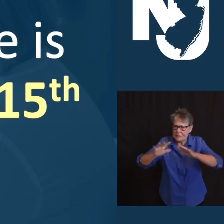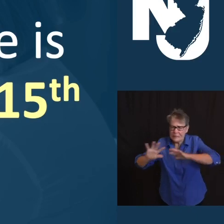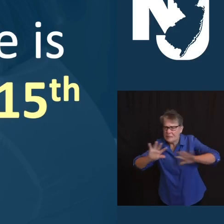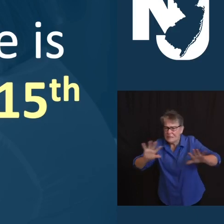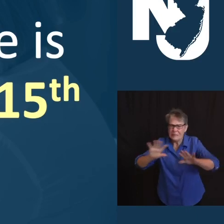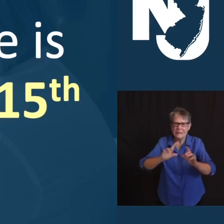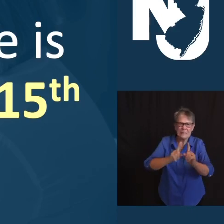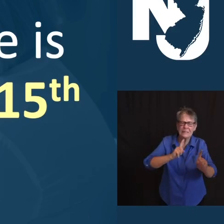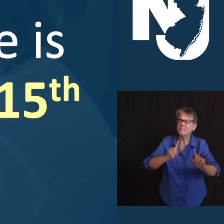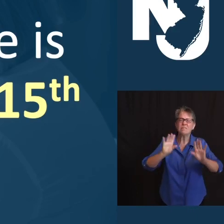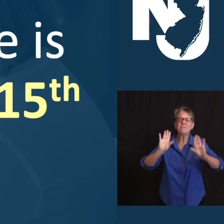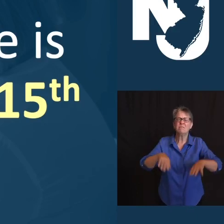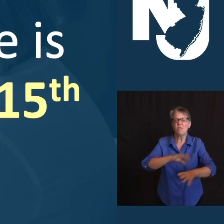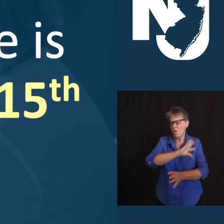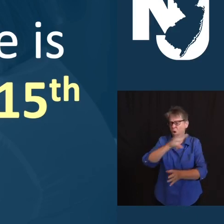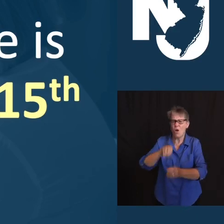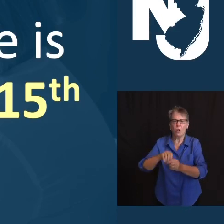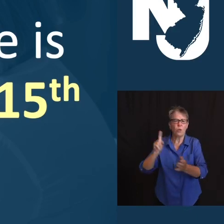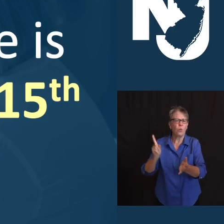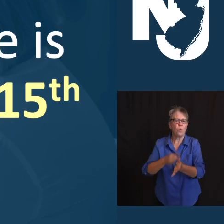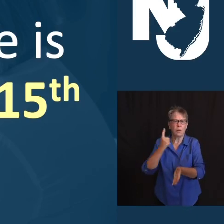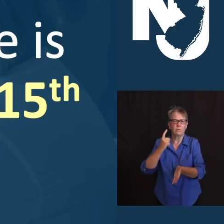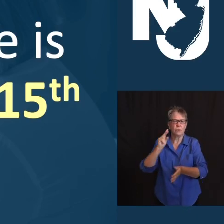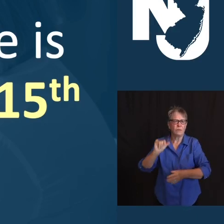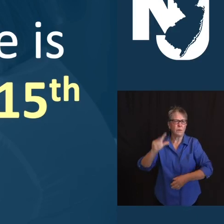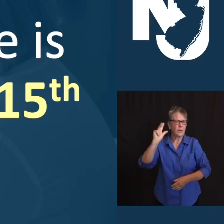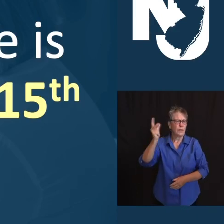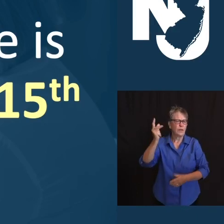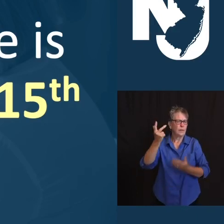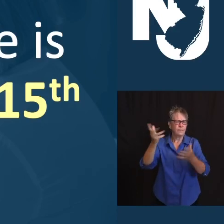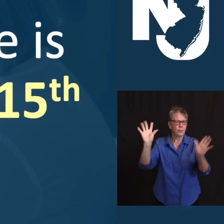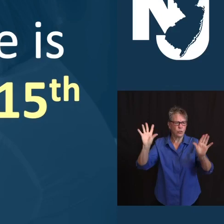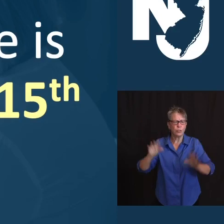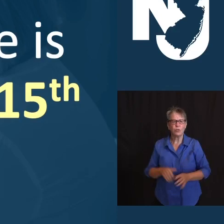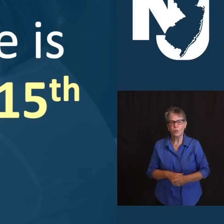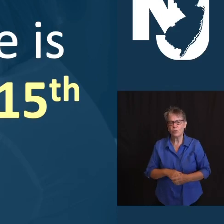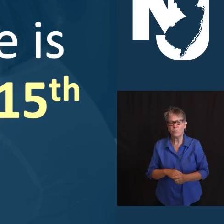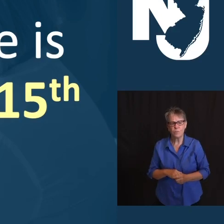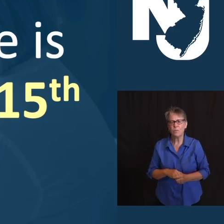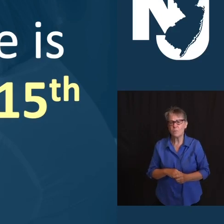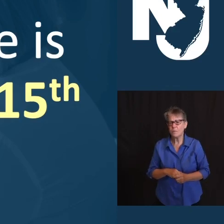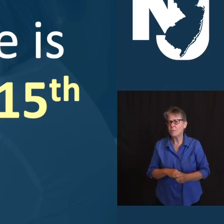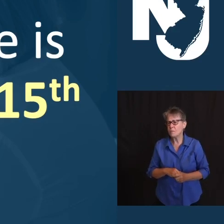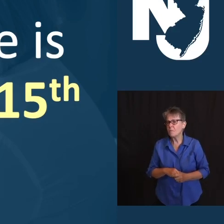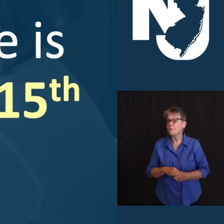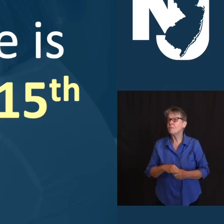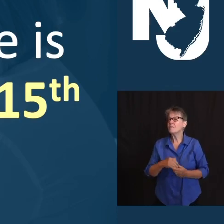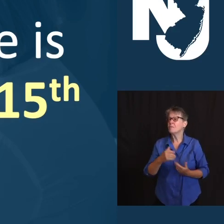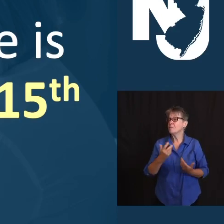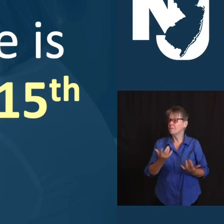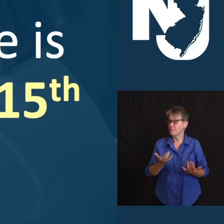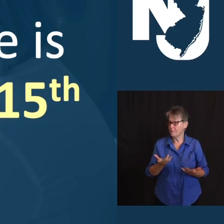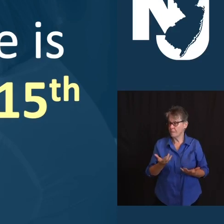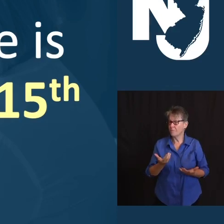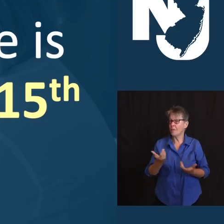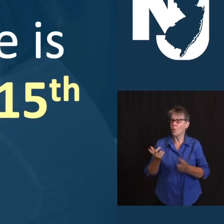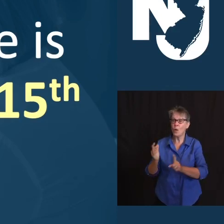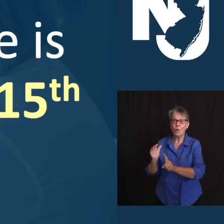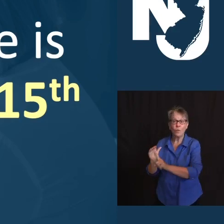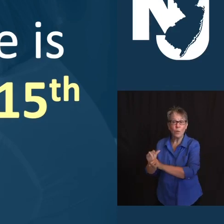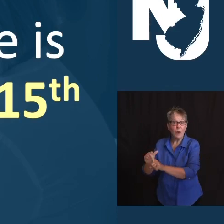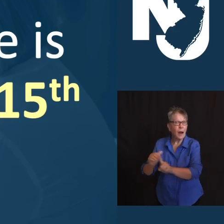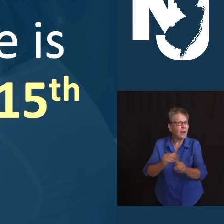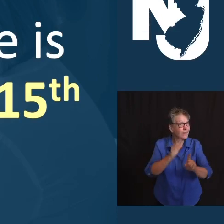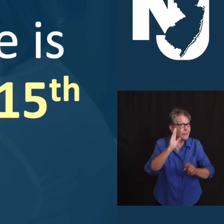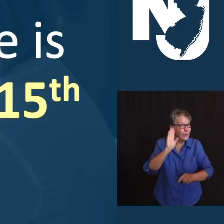Judy, July 15, the same day as the postponed federal filing deadline. So everybody remember that.